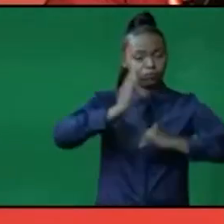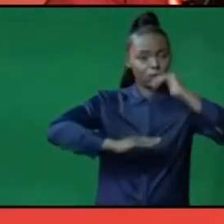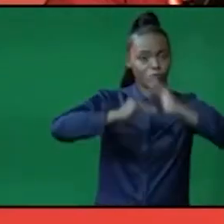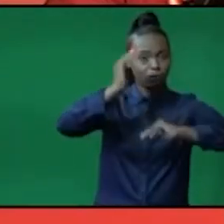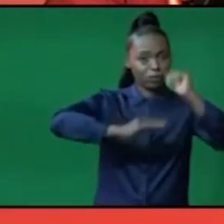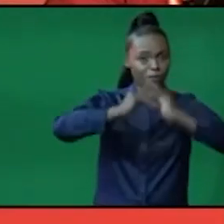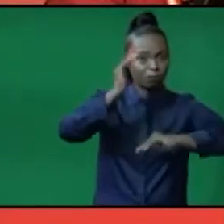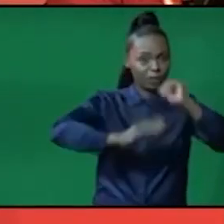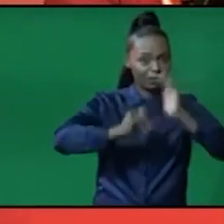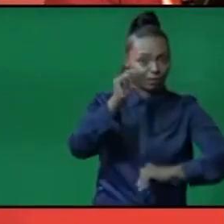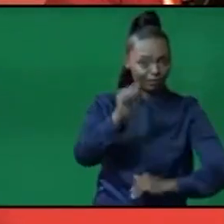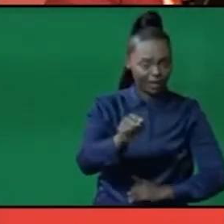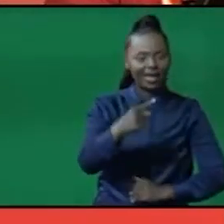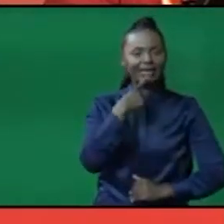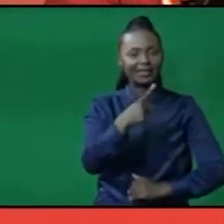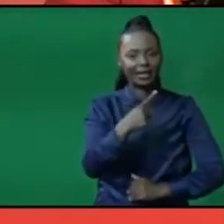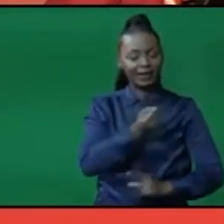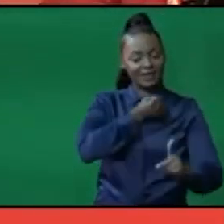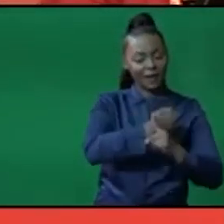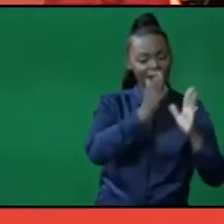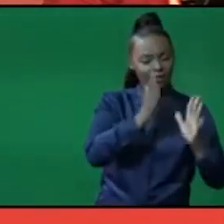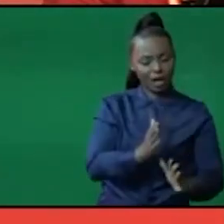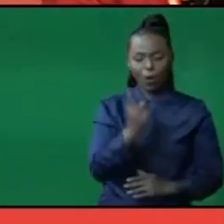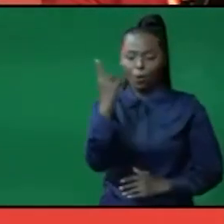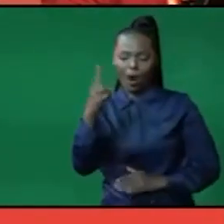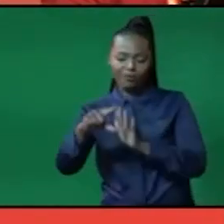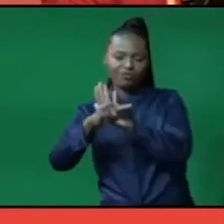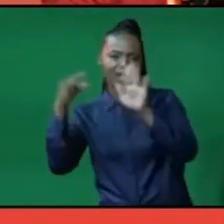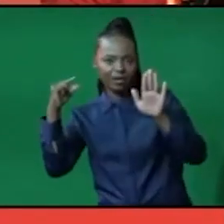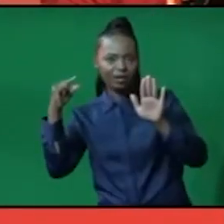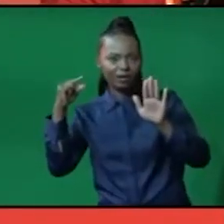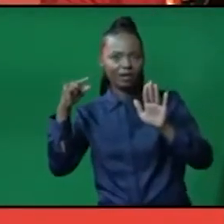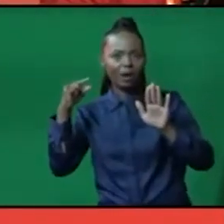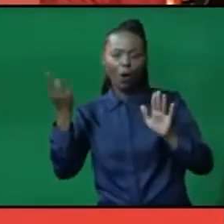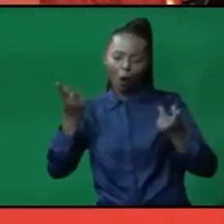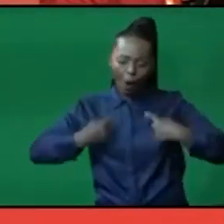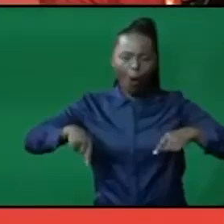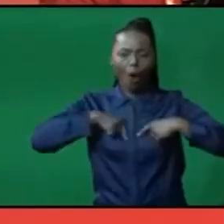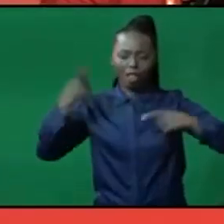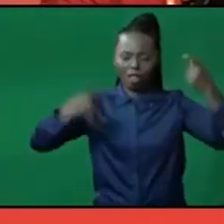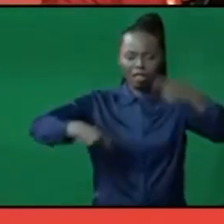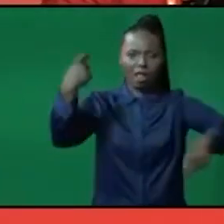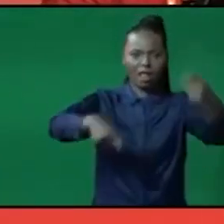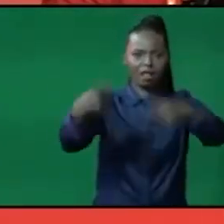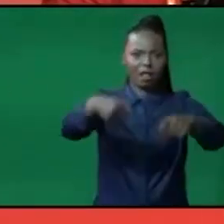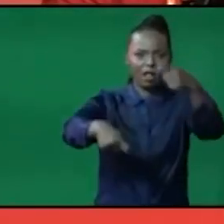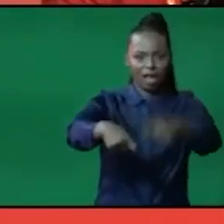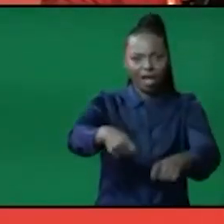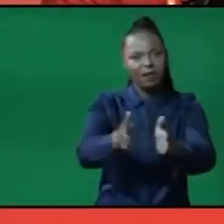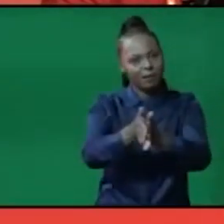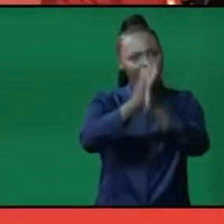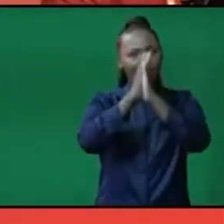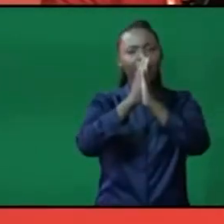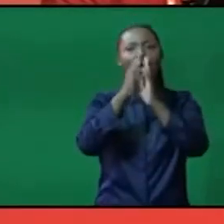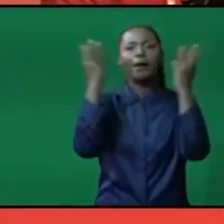say, one fighter, one brick. We must all contribute a brick and call on society